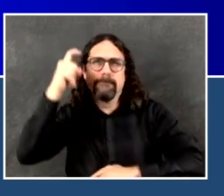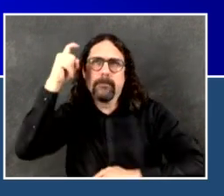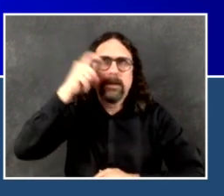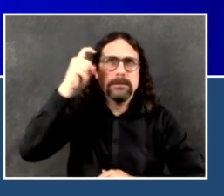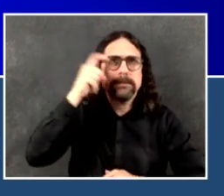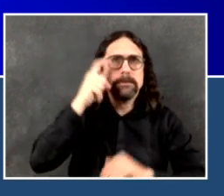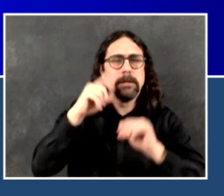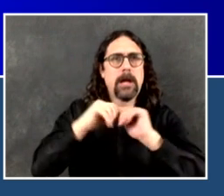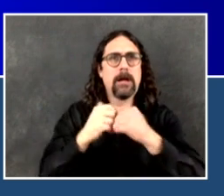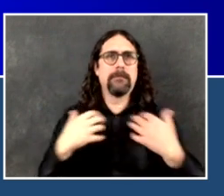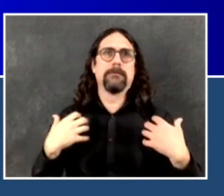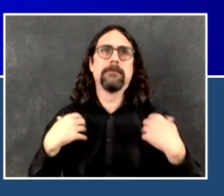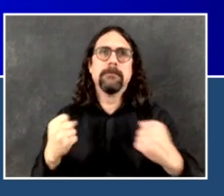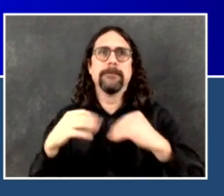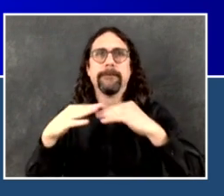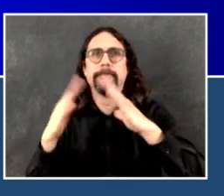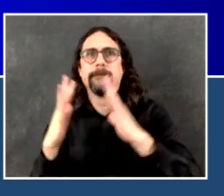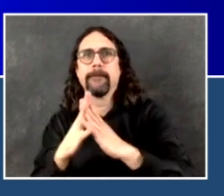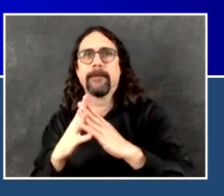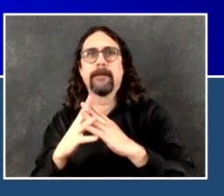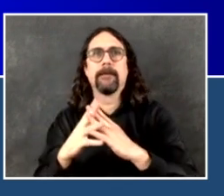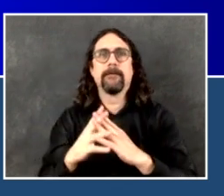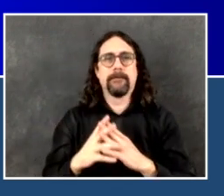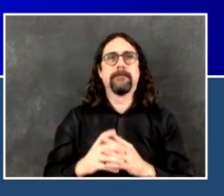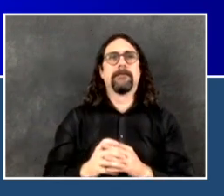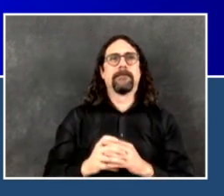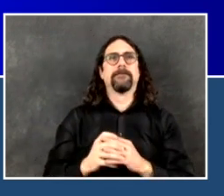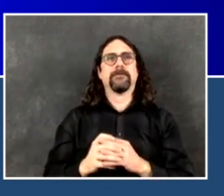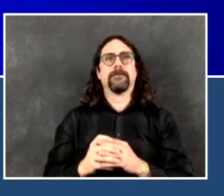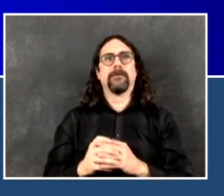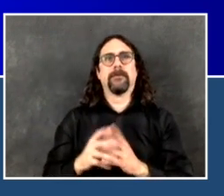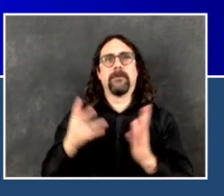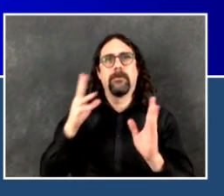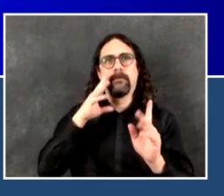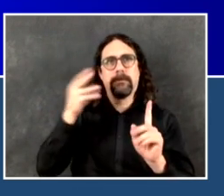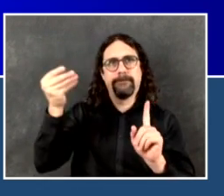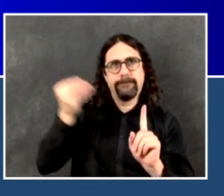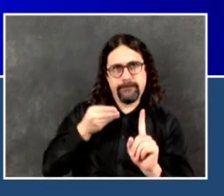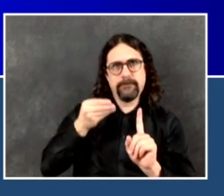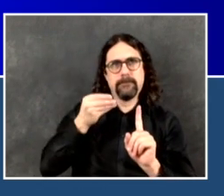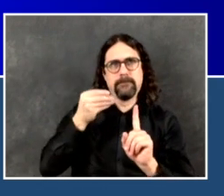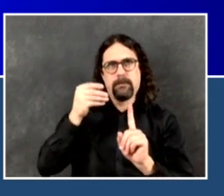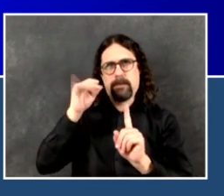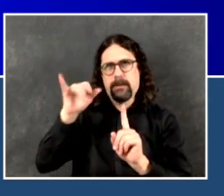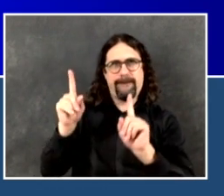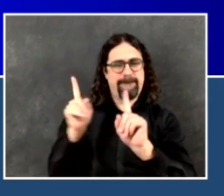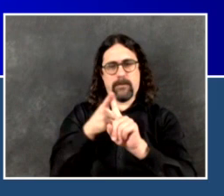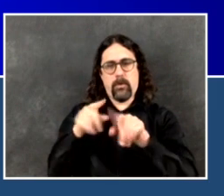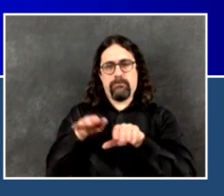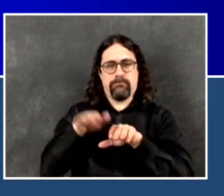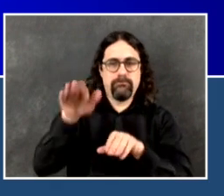by June 1st, but then their work will continue on in the months ahead. Finally,